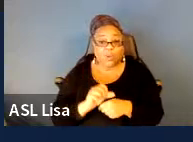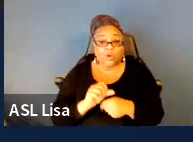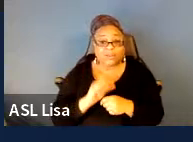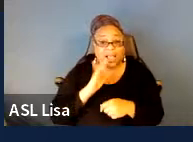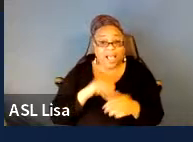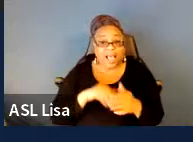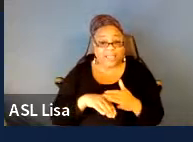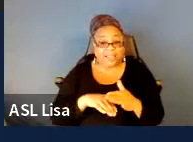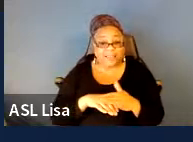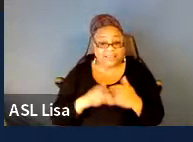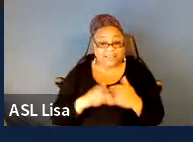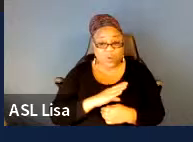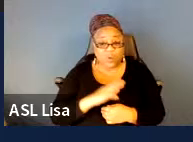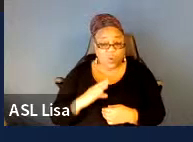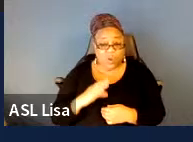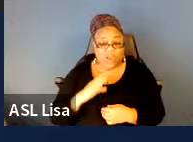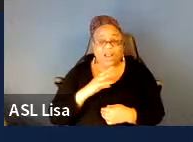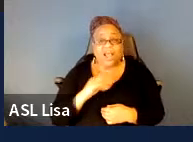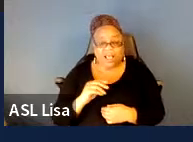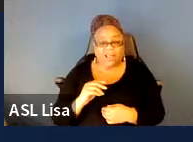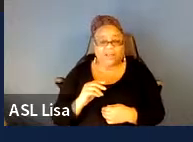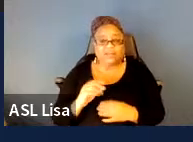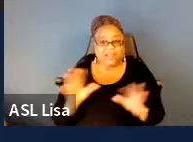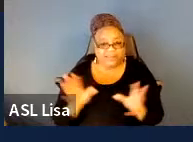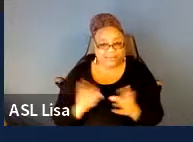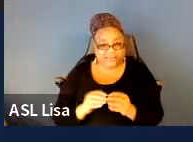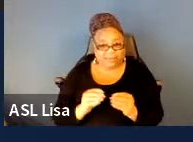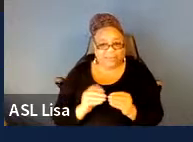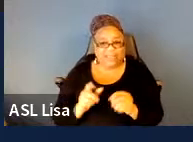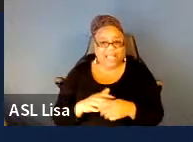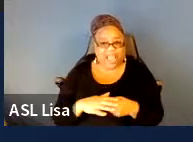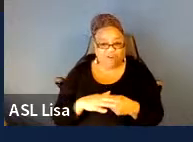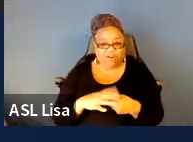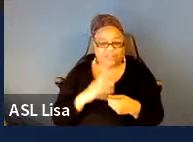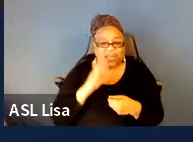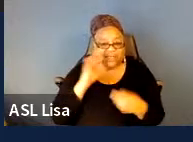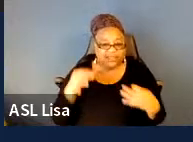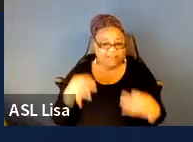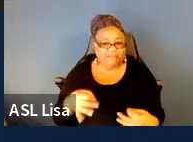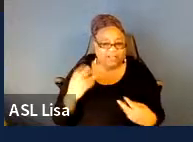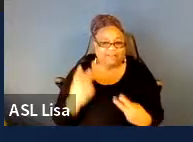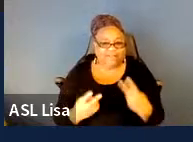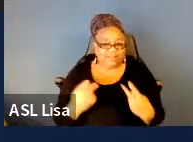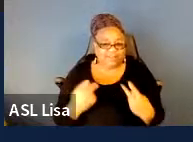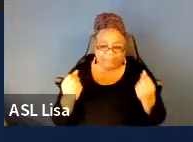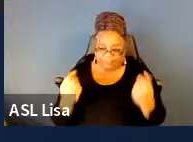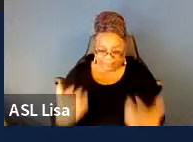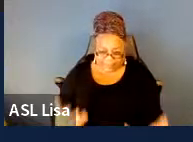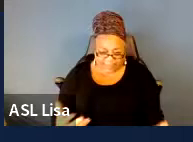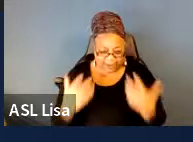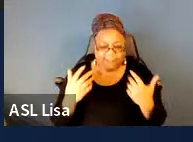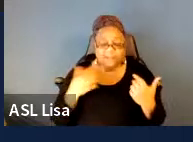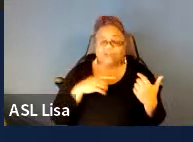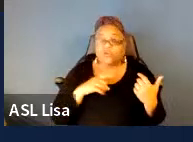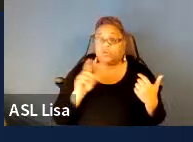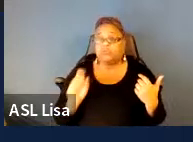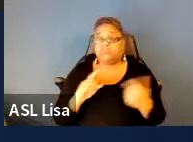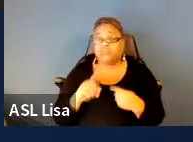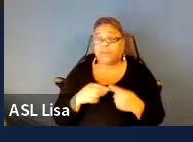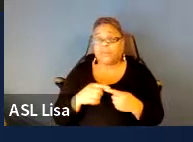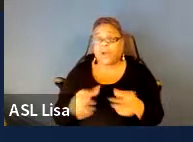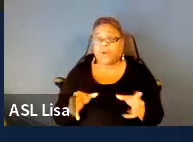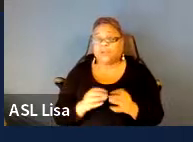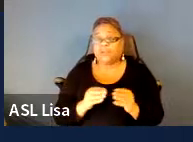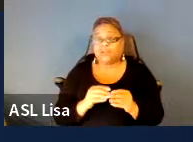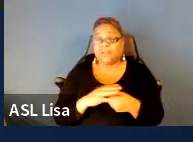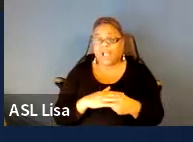of assembly areas, as well as definitely visited many. So here's a question about assembly areas, Bill. If